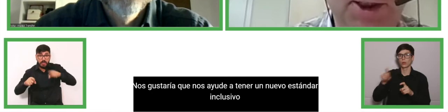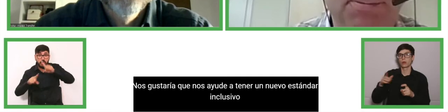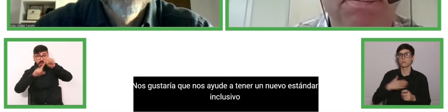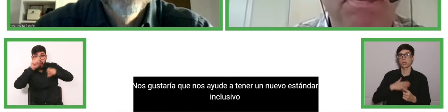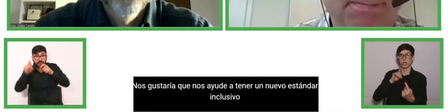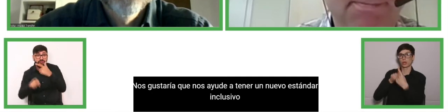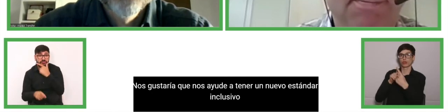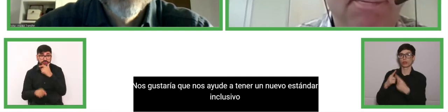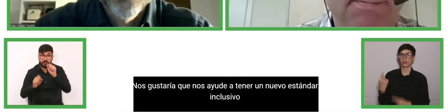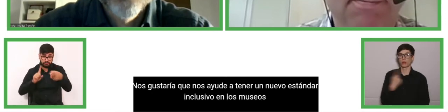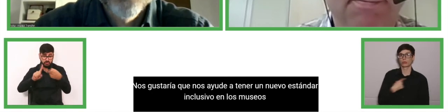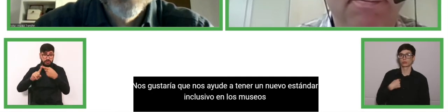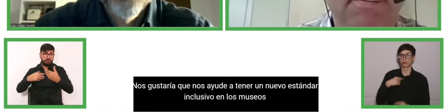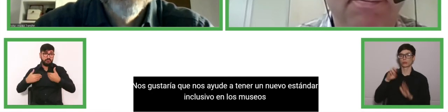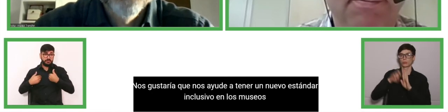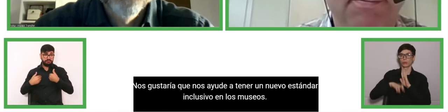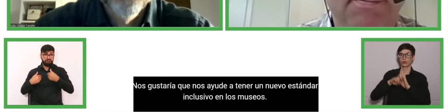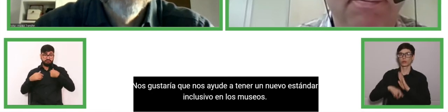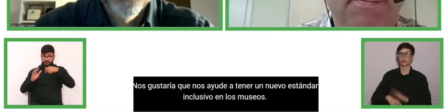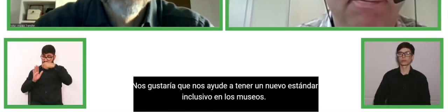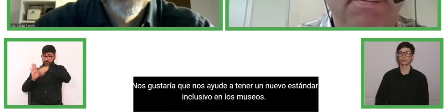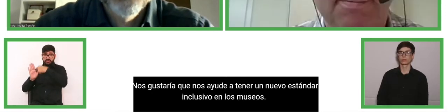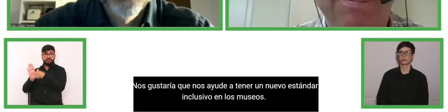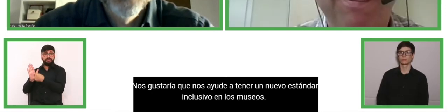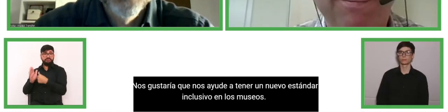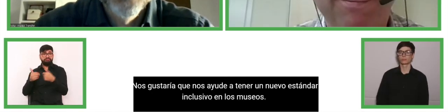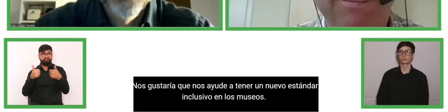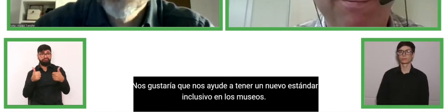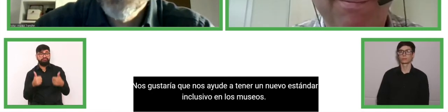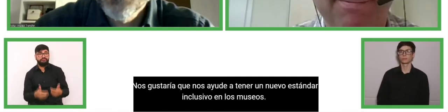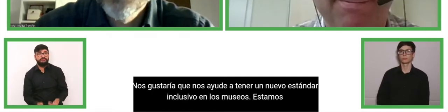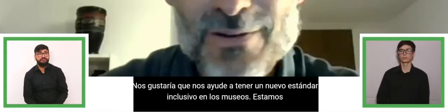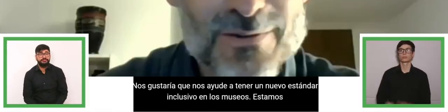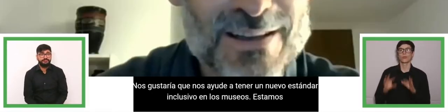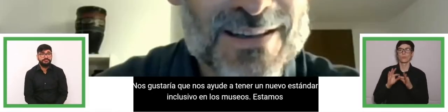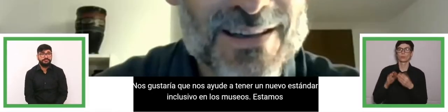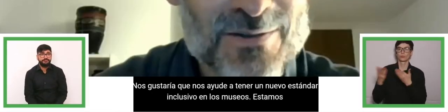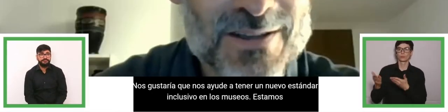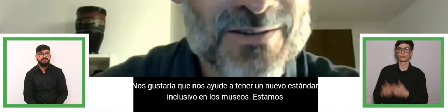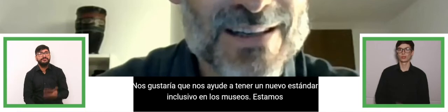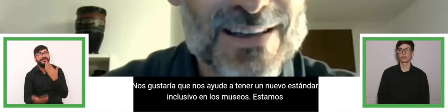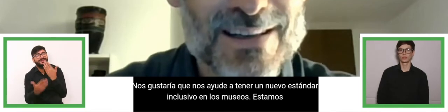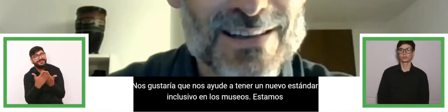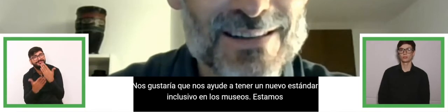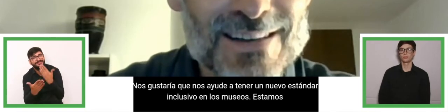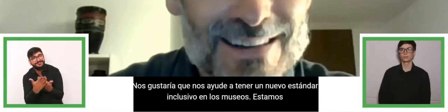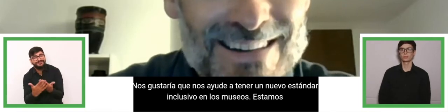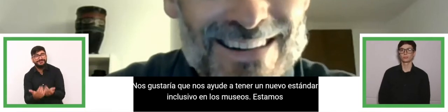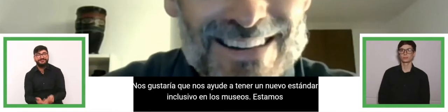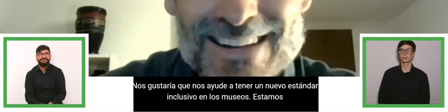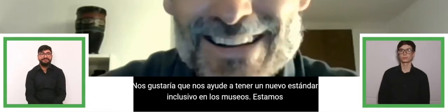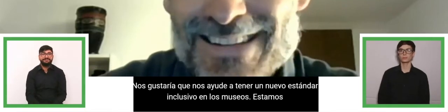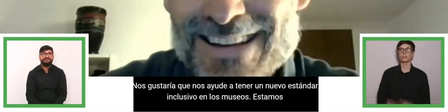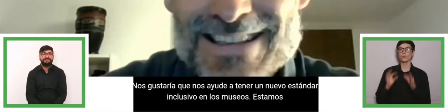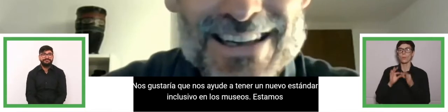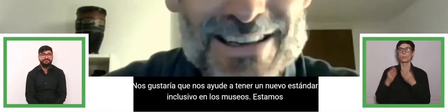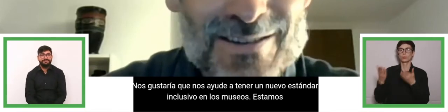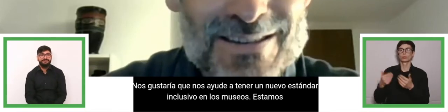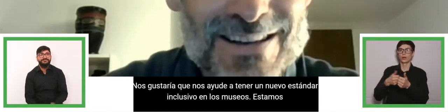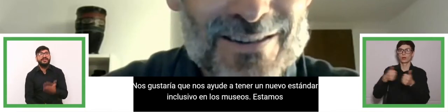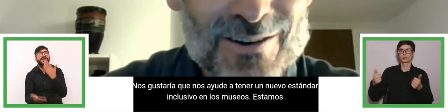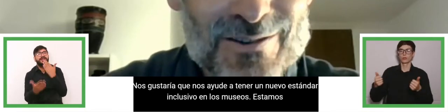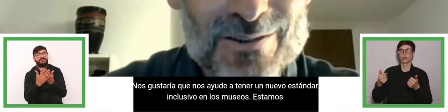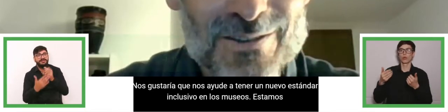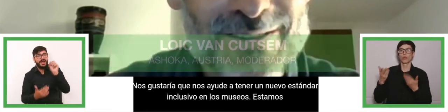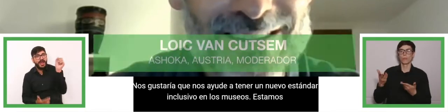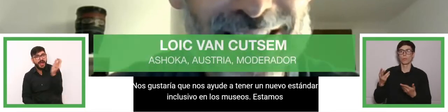much. Thank you very much, Nils. So for all of you listening to us today, and excited